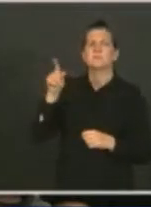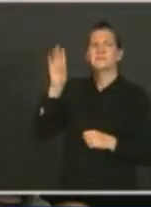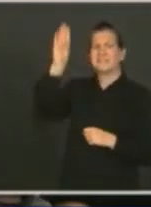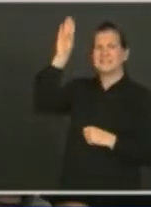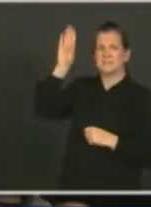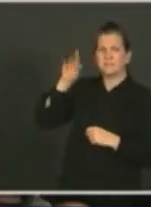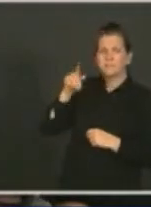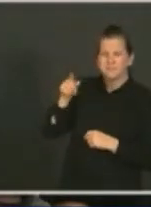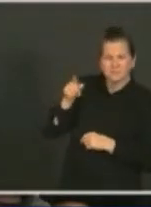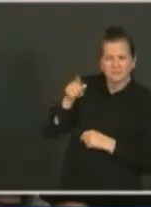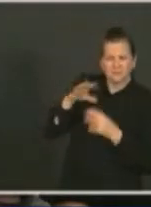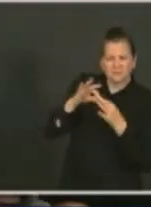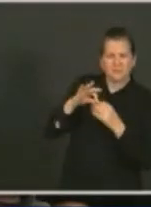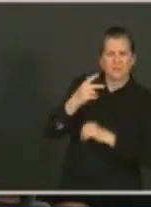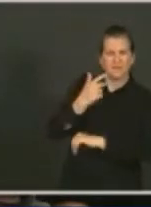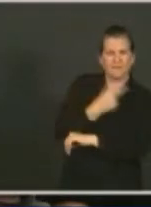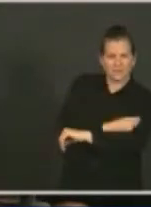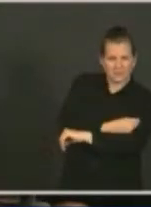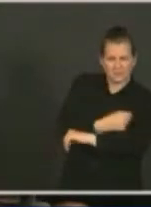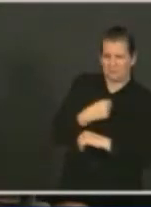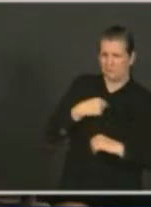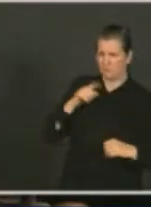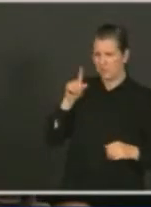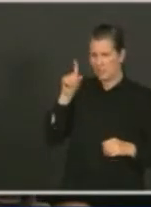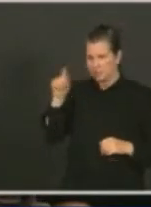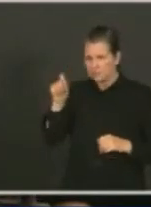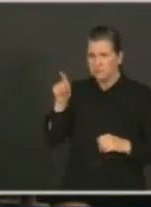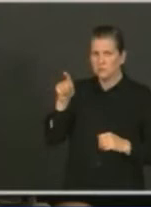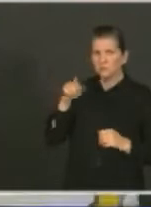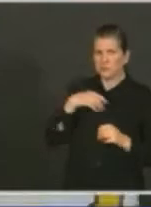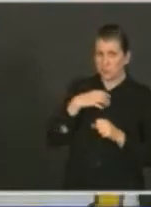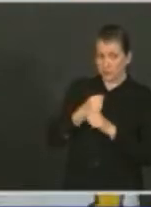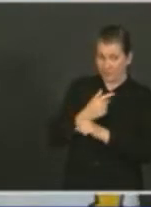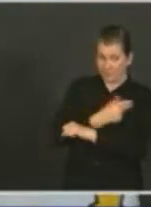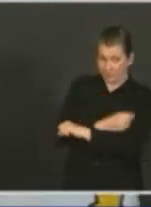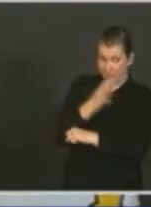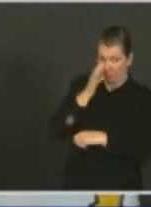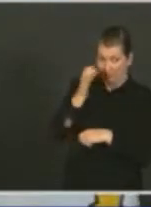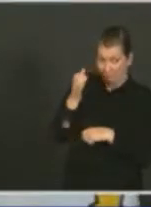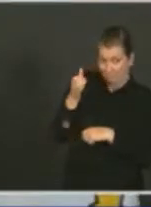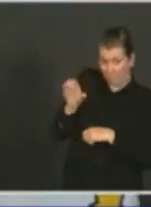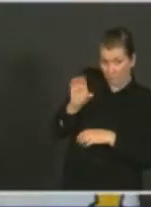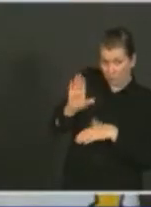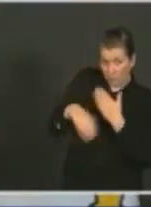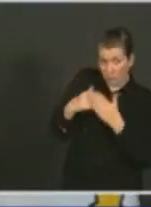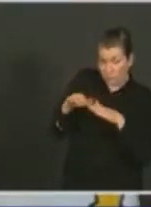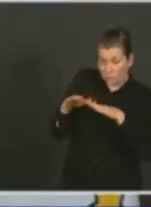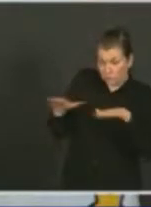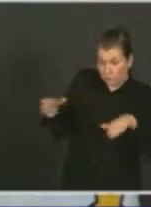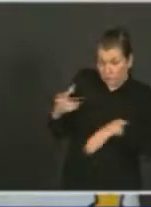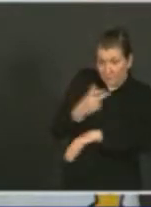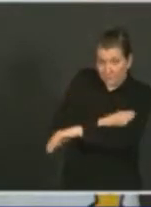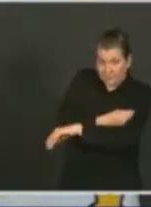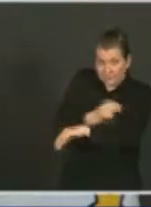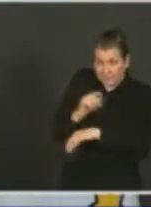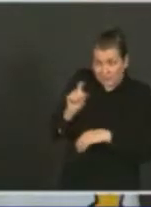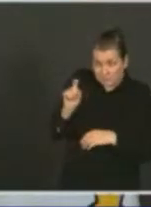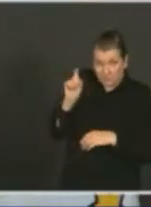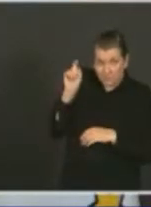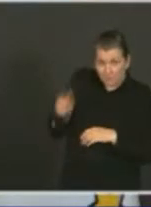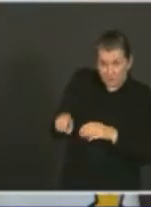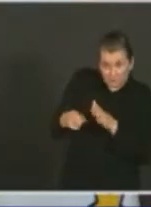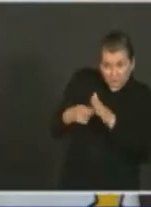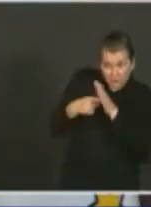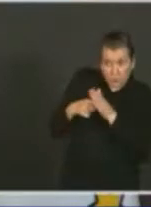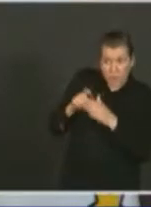Would they be required to take them? So there's really no way to require this. It's